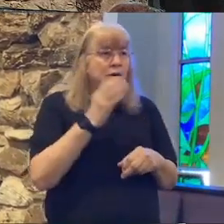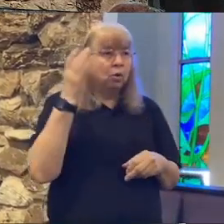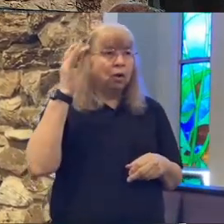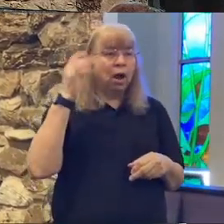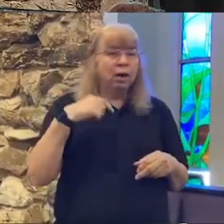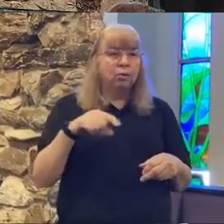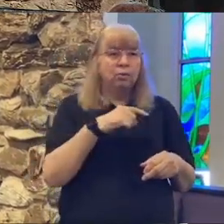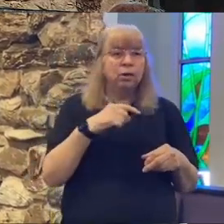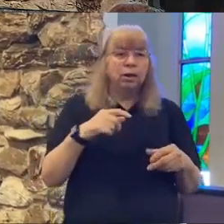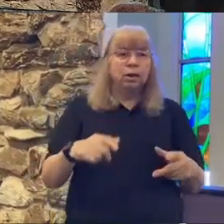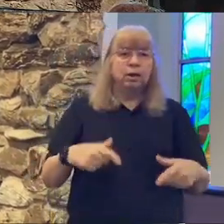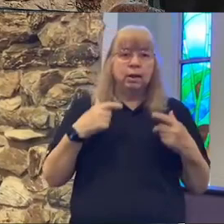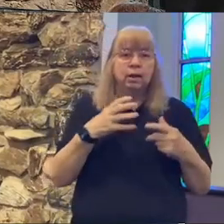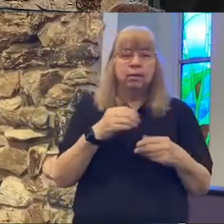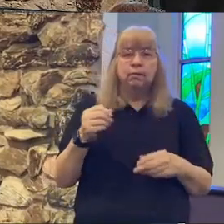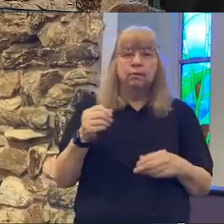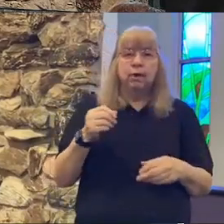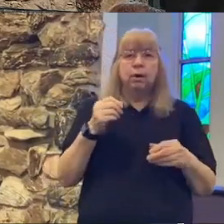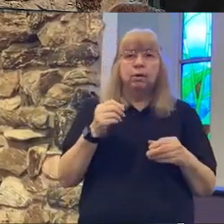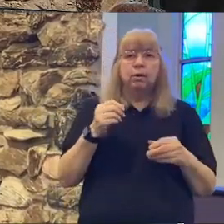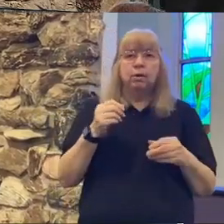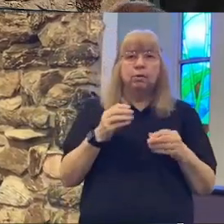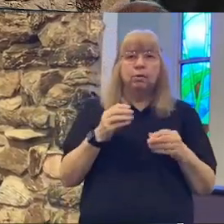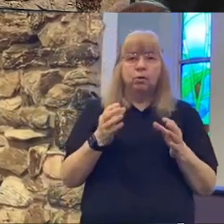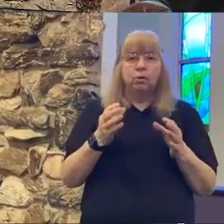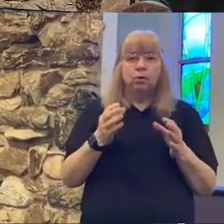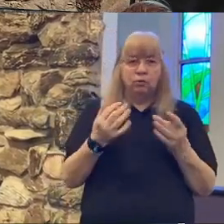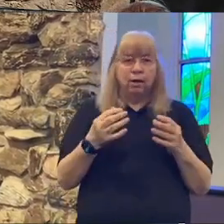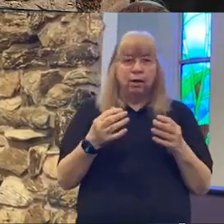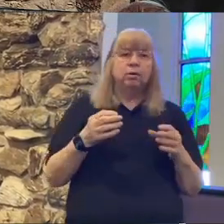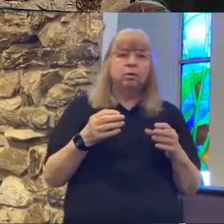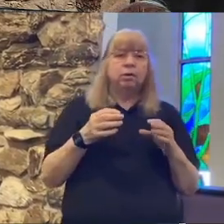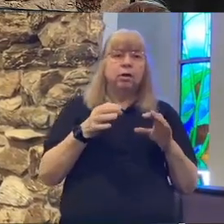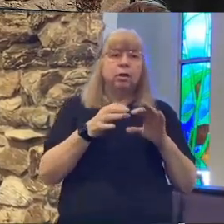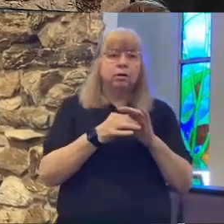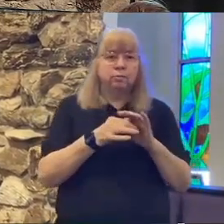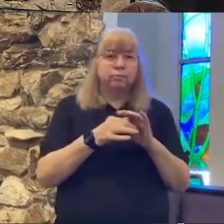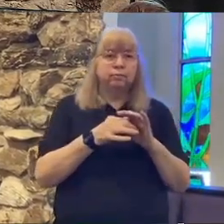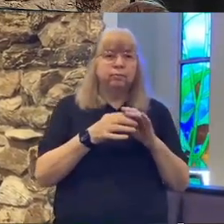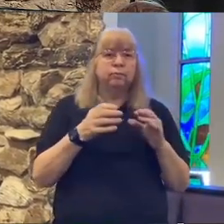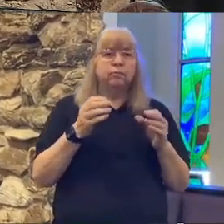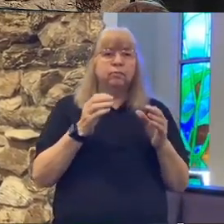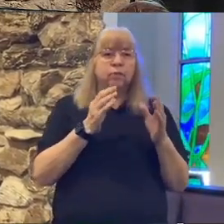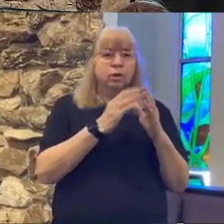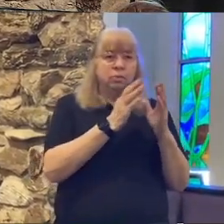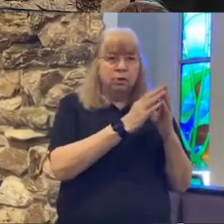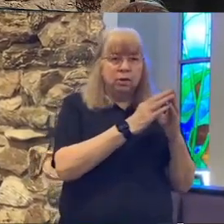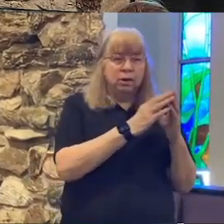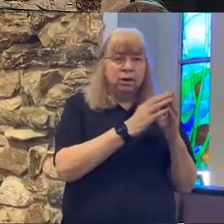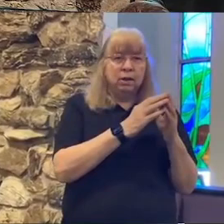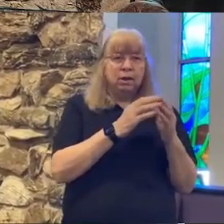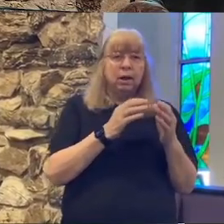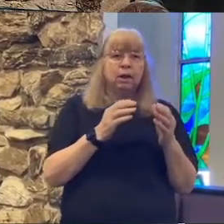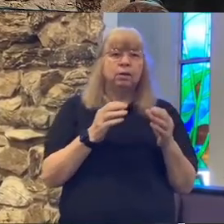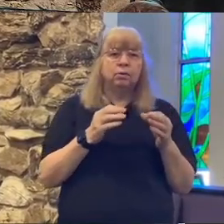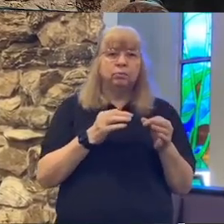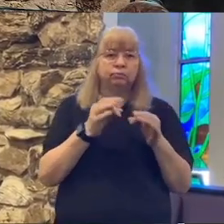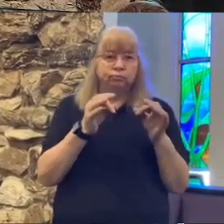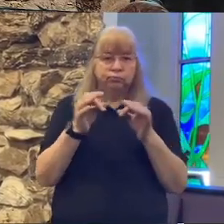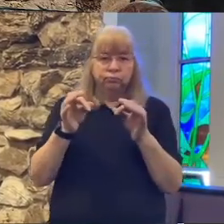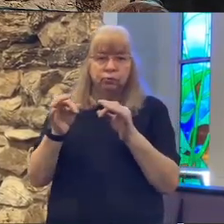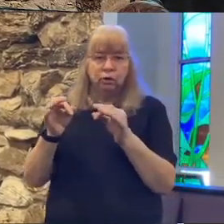inspire, to equip, and to connect communities, to cultivate